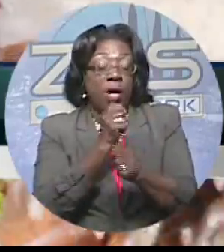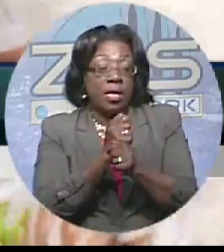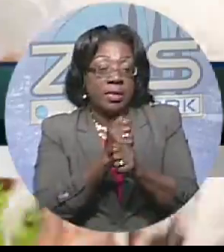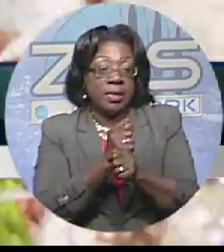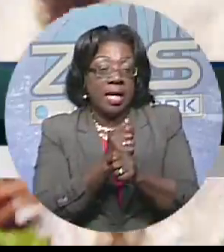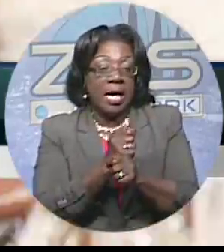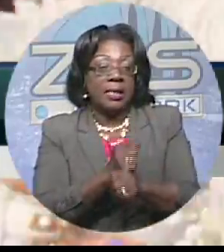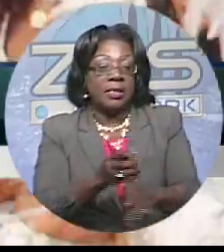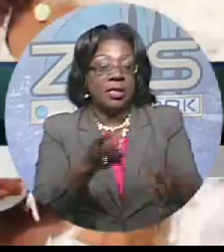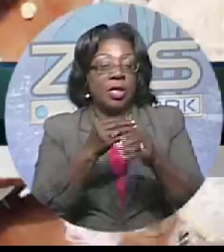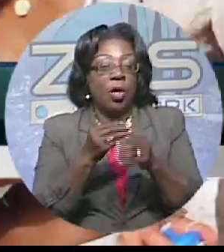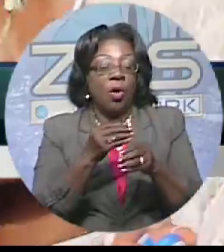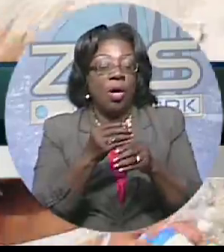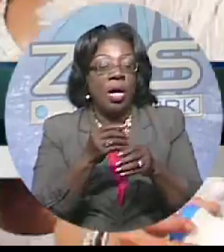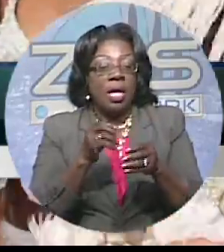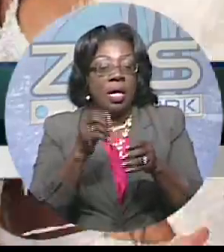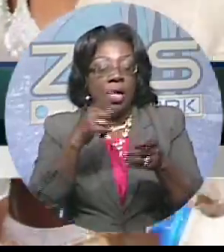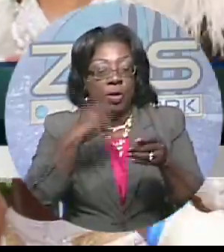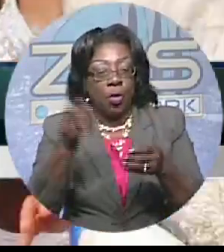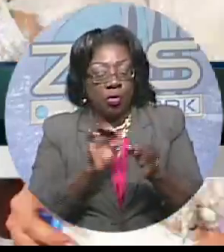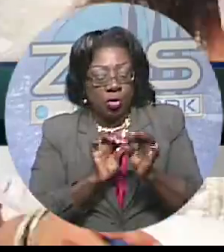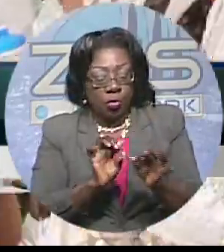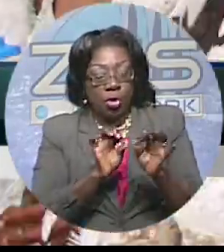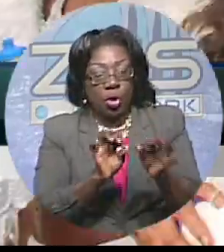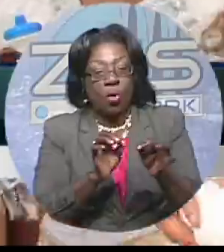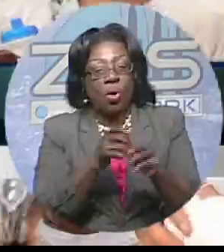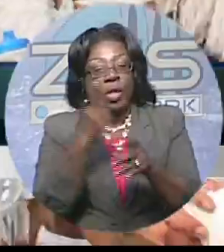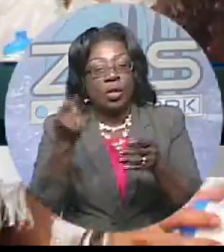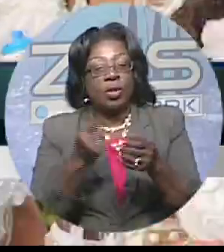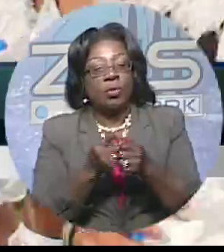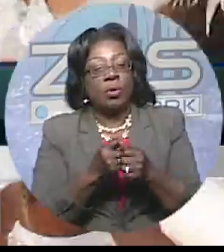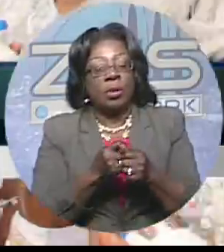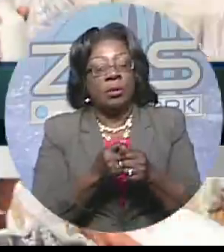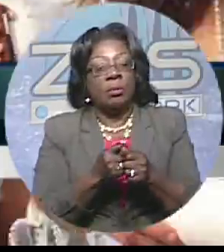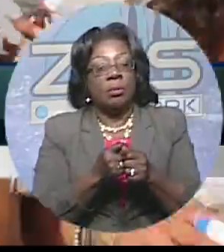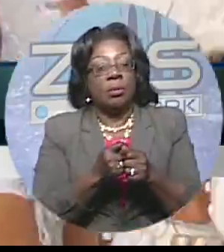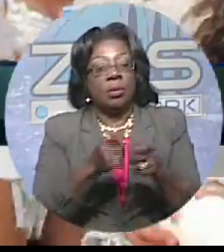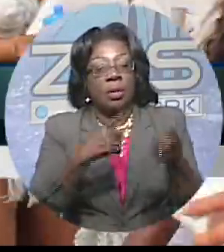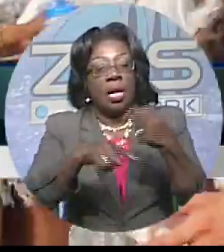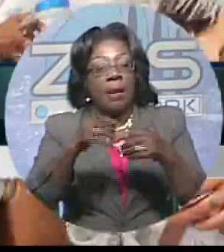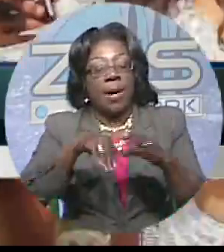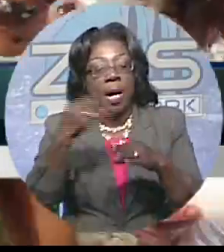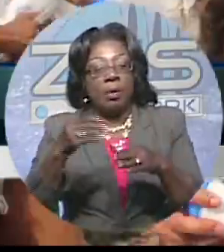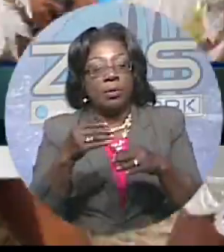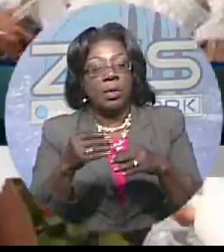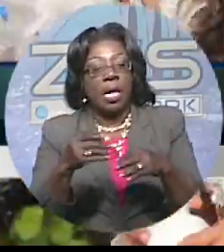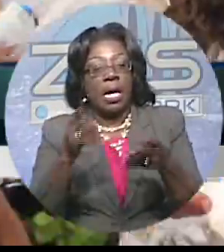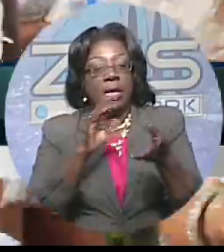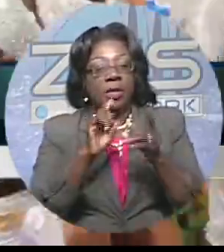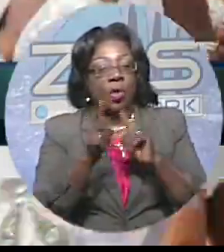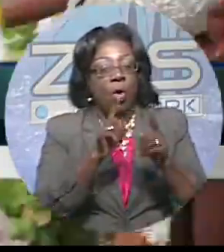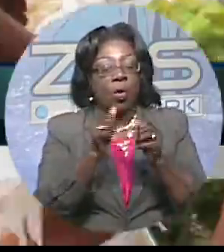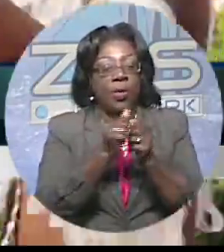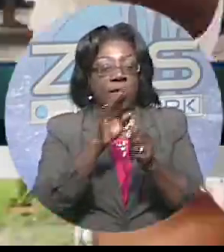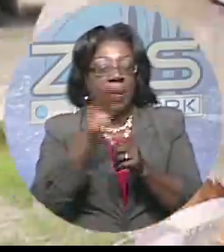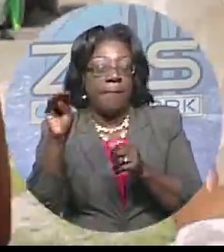companies, designers, seamstresses, sponsors, art and craft suppliers to come out and network with them.